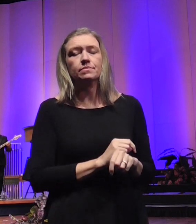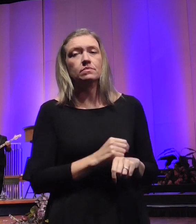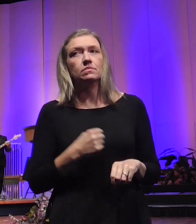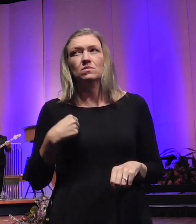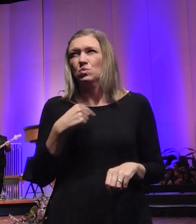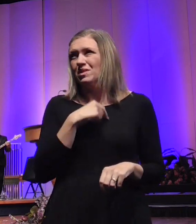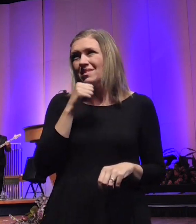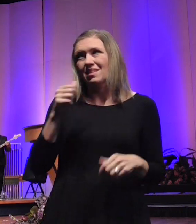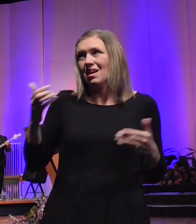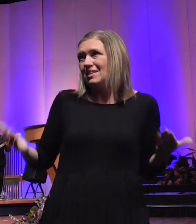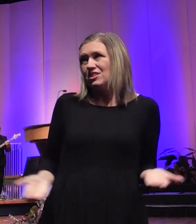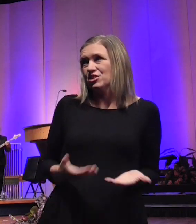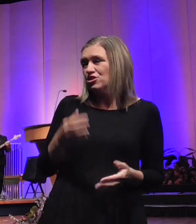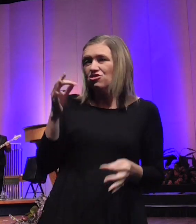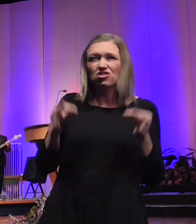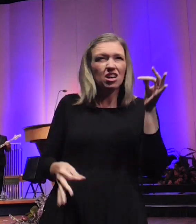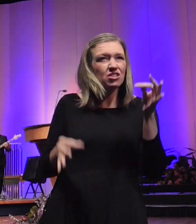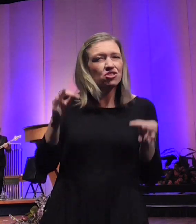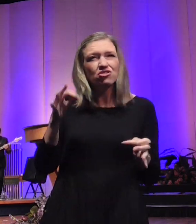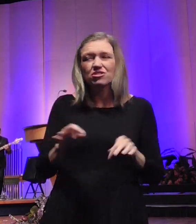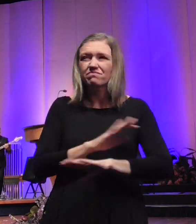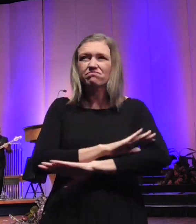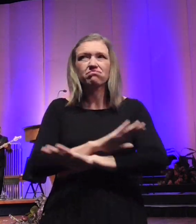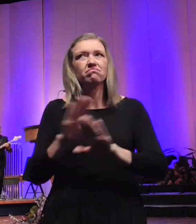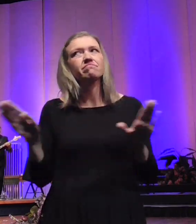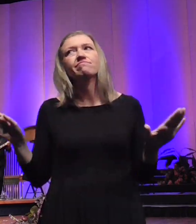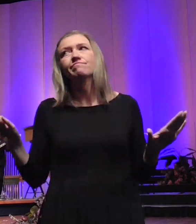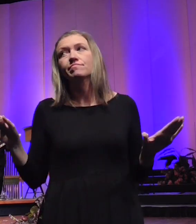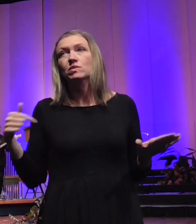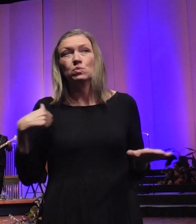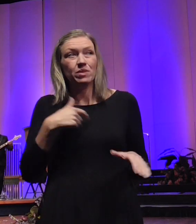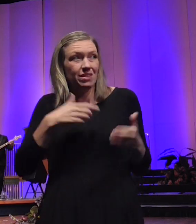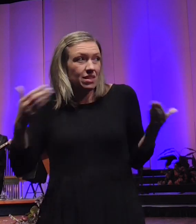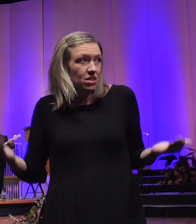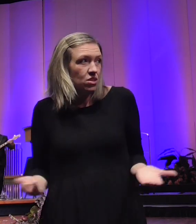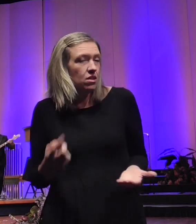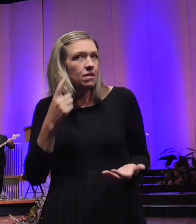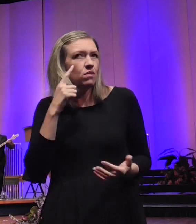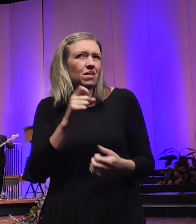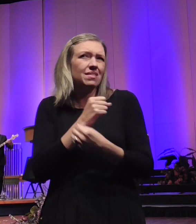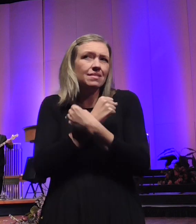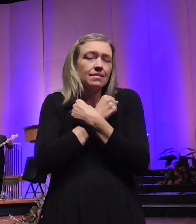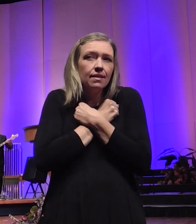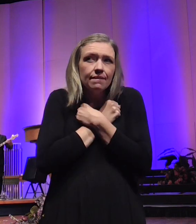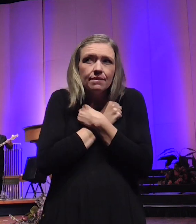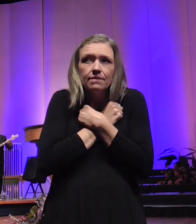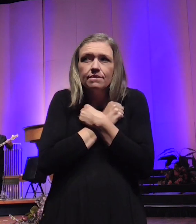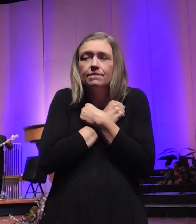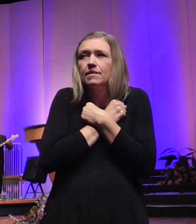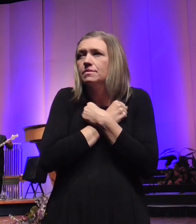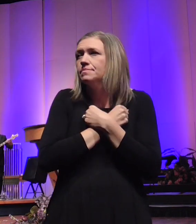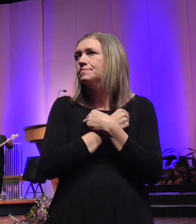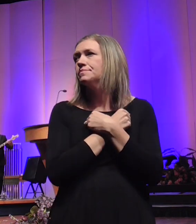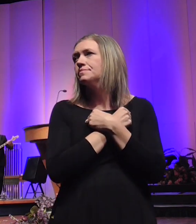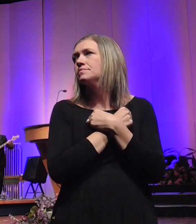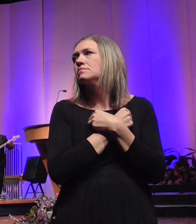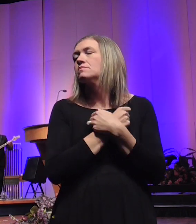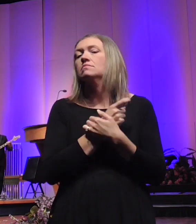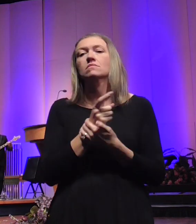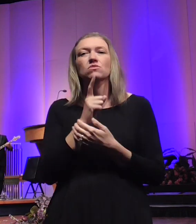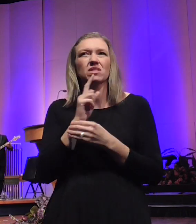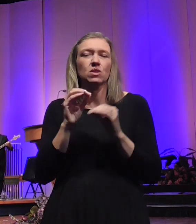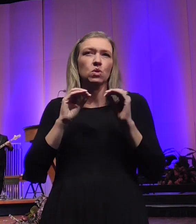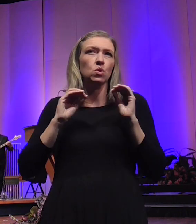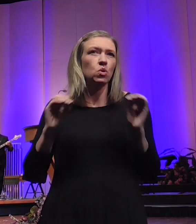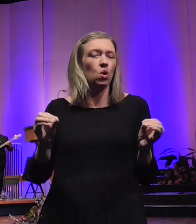alone. We're not here to judge, we are here to love. There's